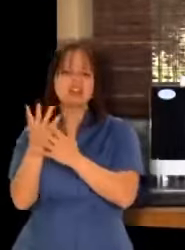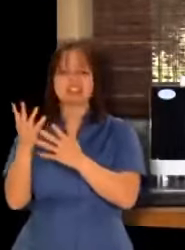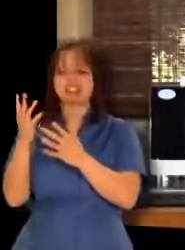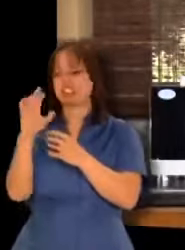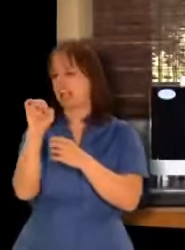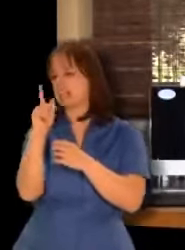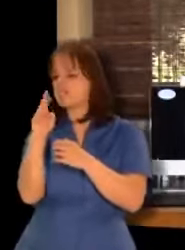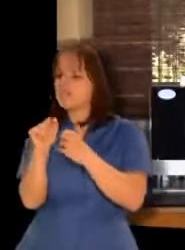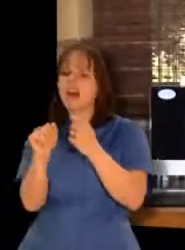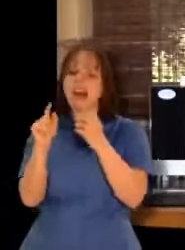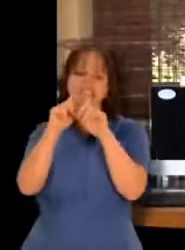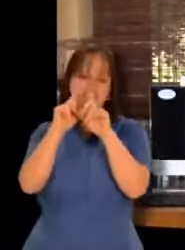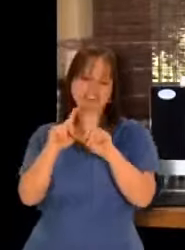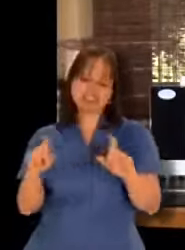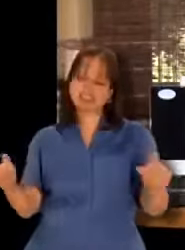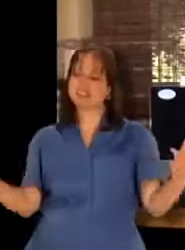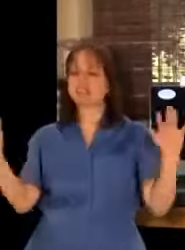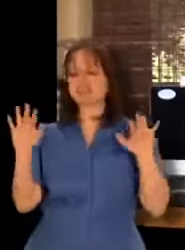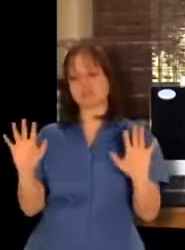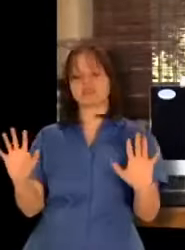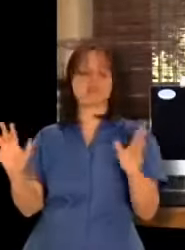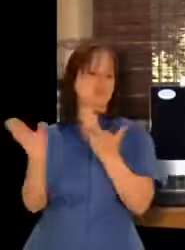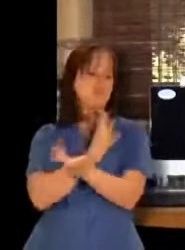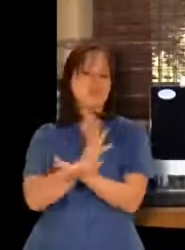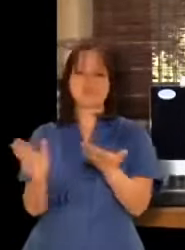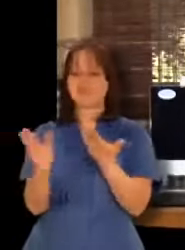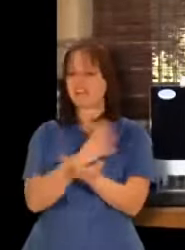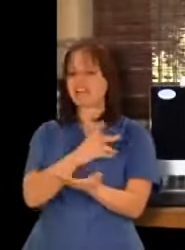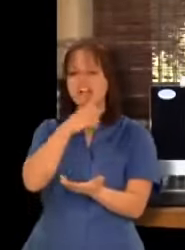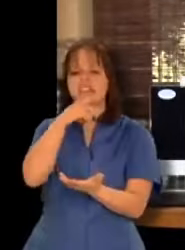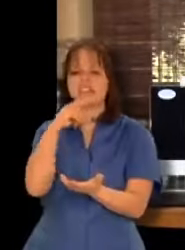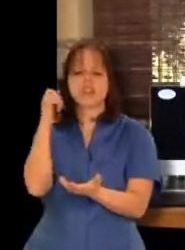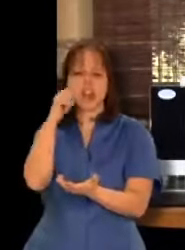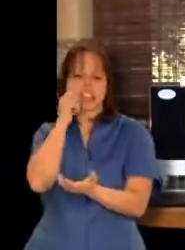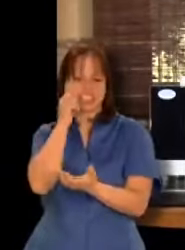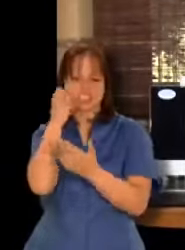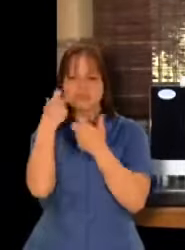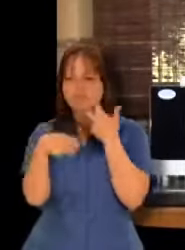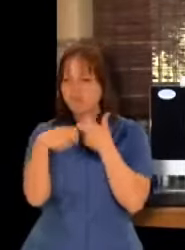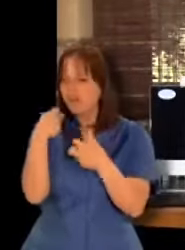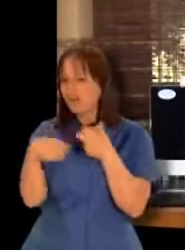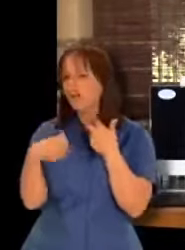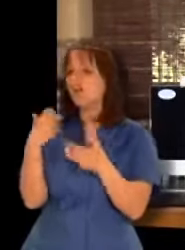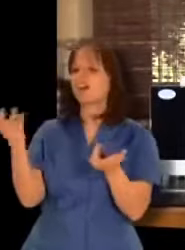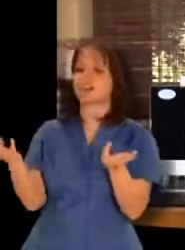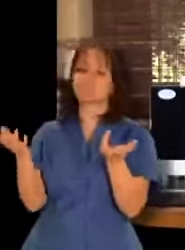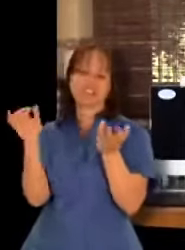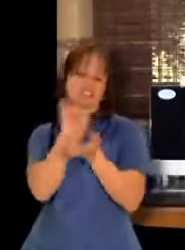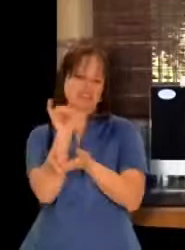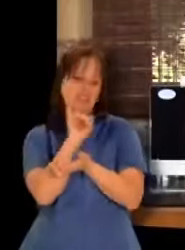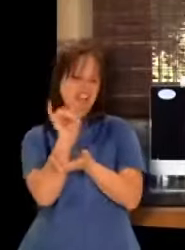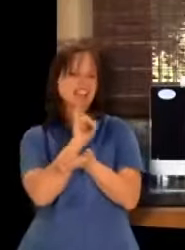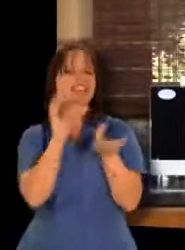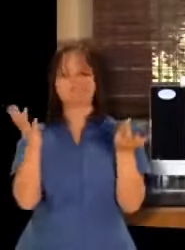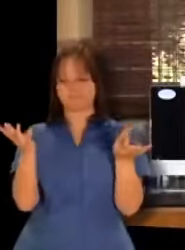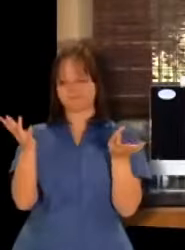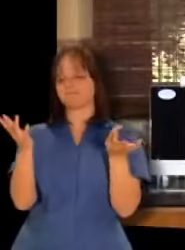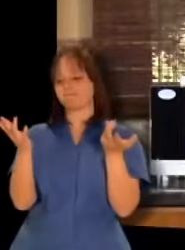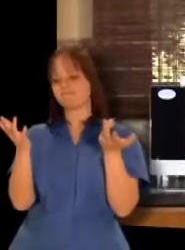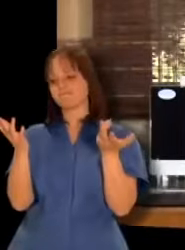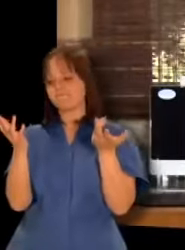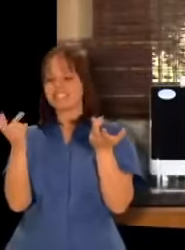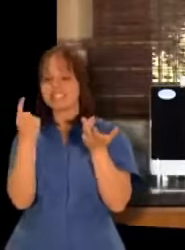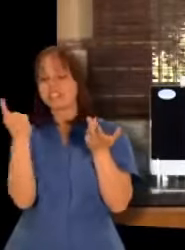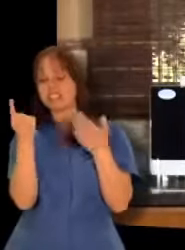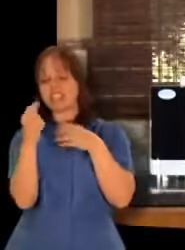eczema, dermatitis, psoriasis, any type of dry skin problem and infection, you know, something that might cause infection on the